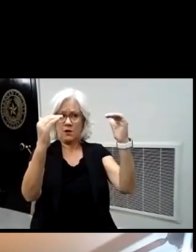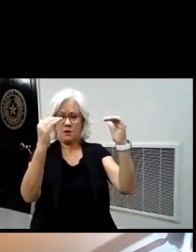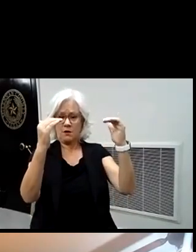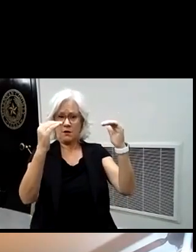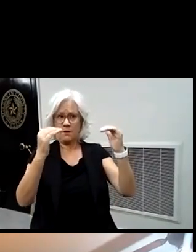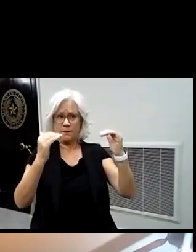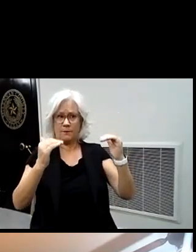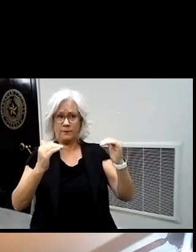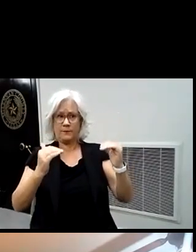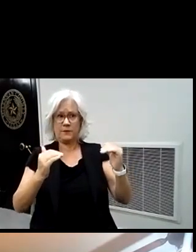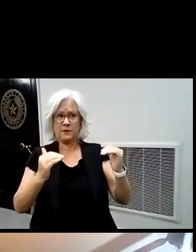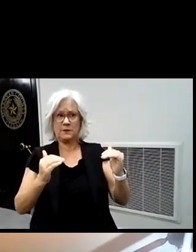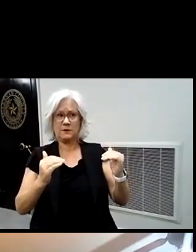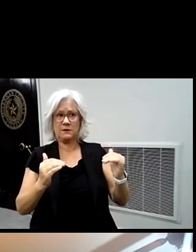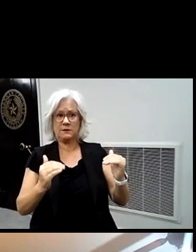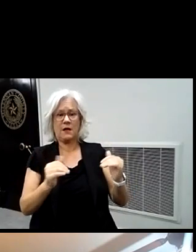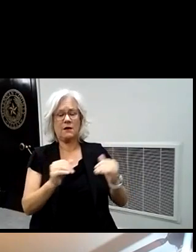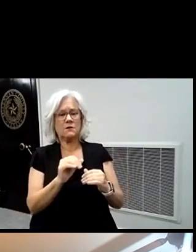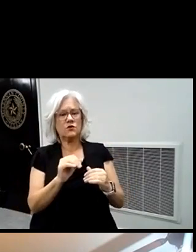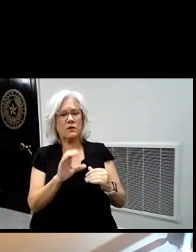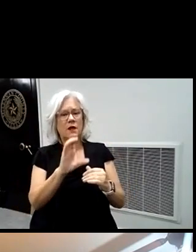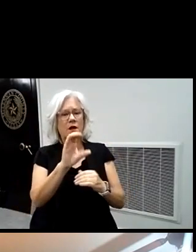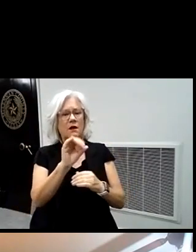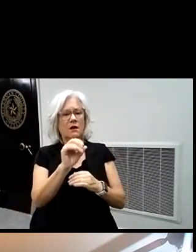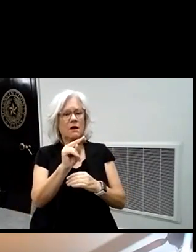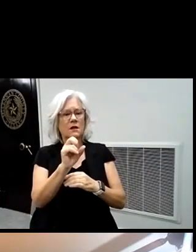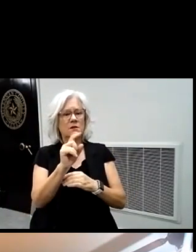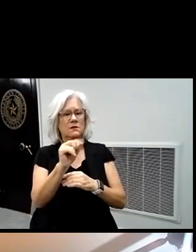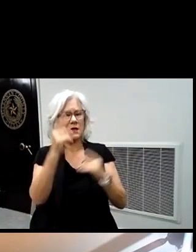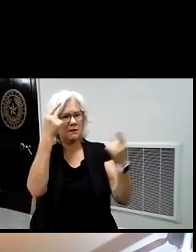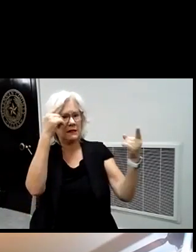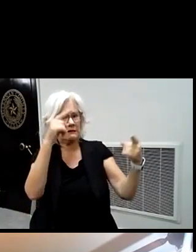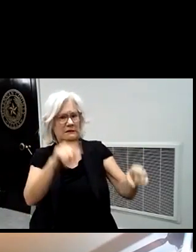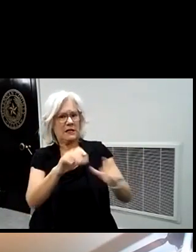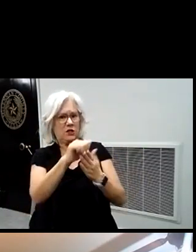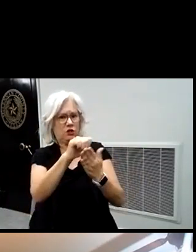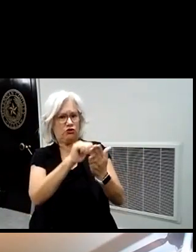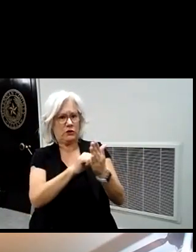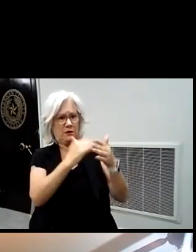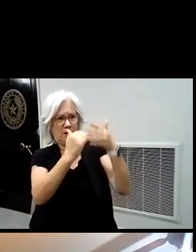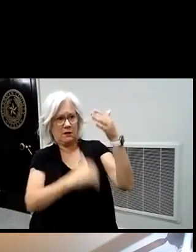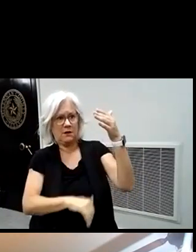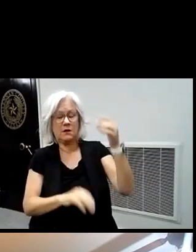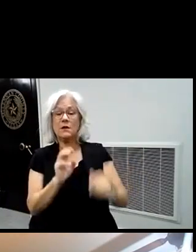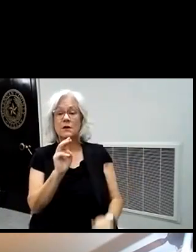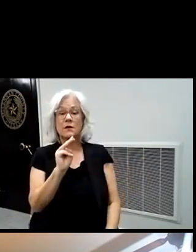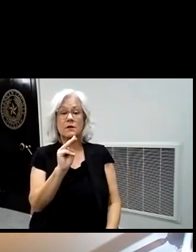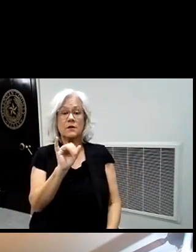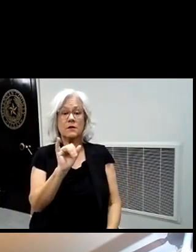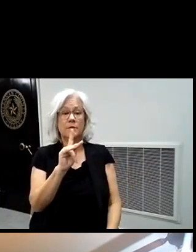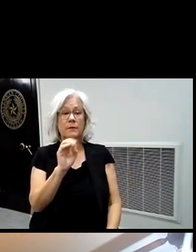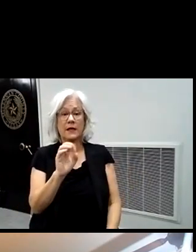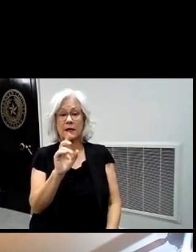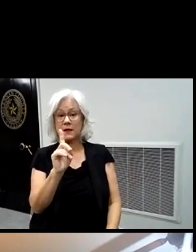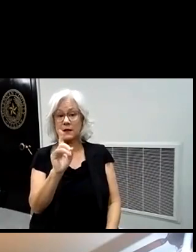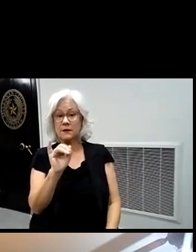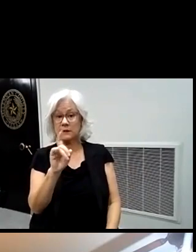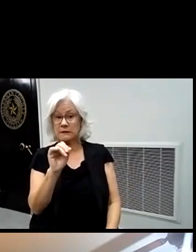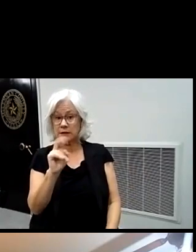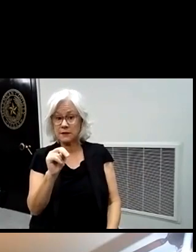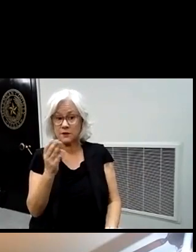hold consent agenda items for right now. Let's see, is Mike Dixon on?